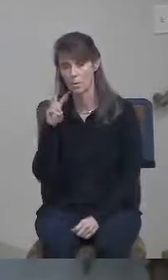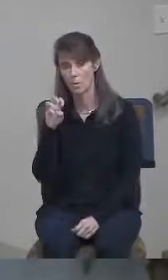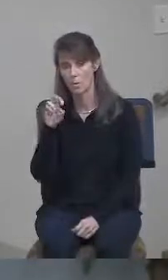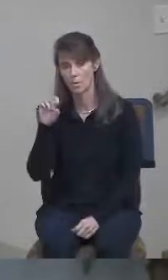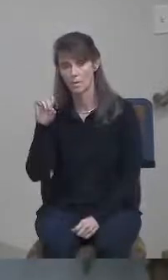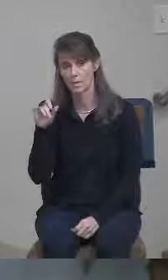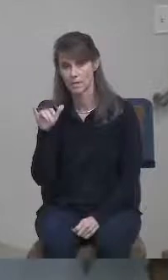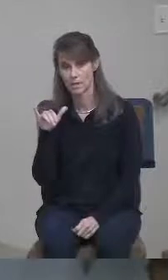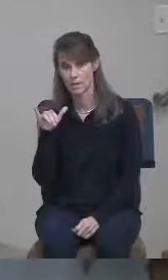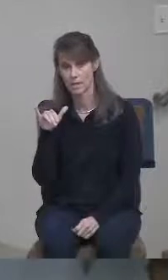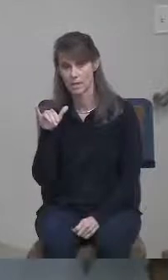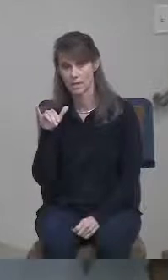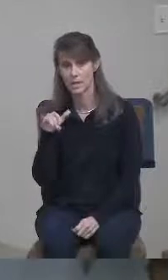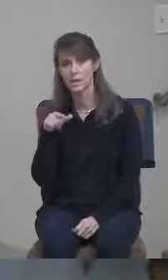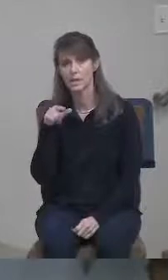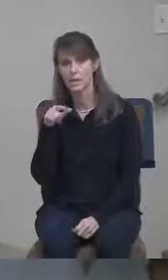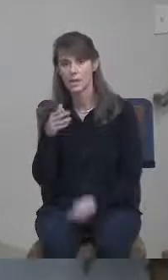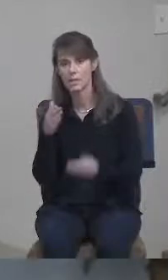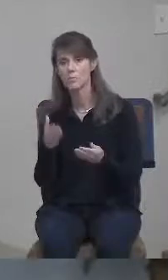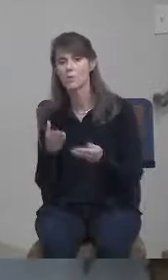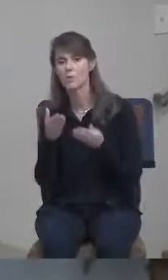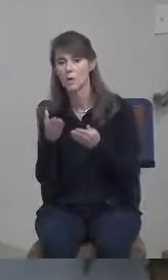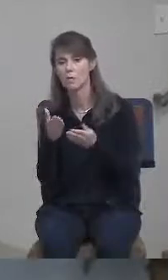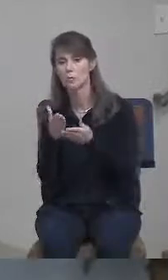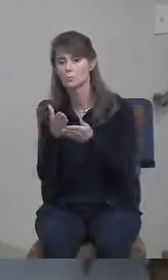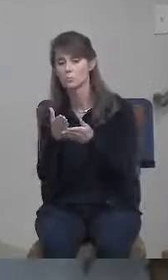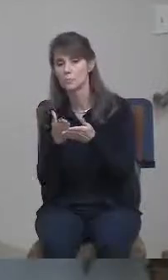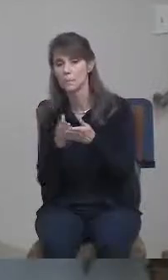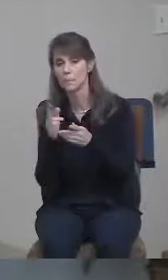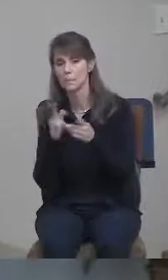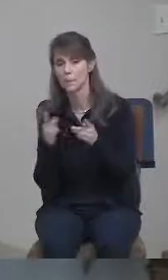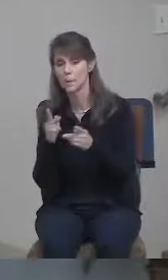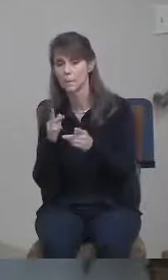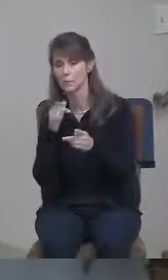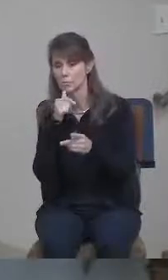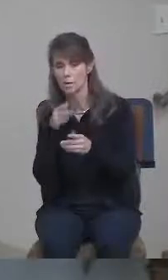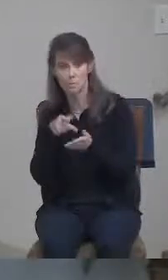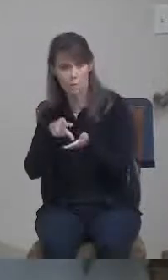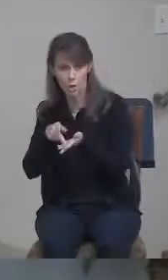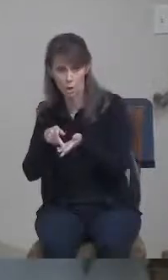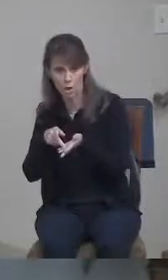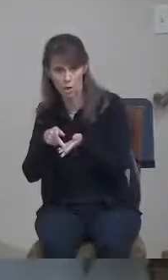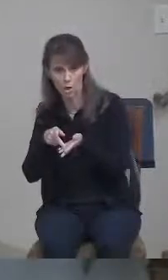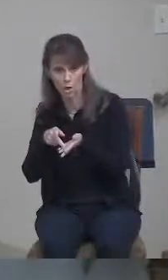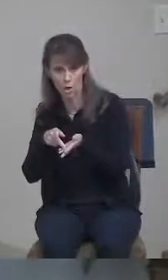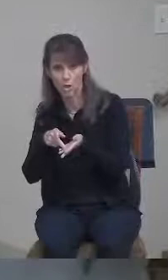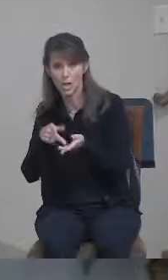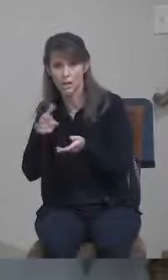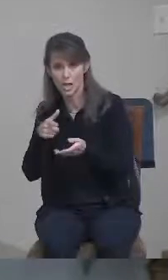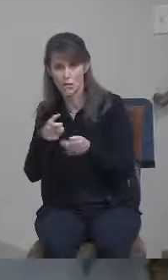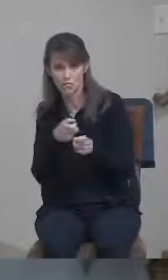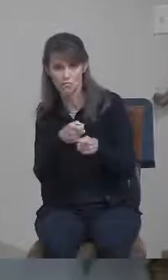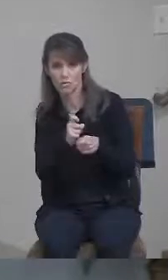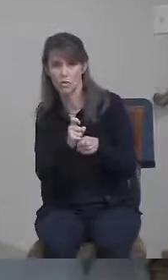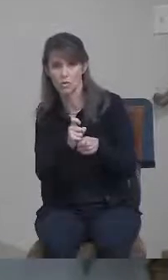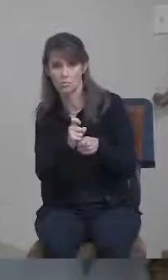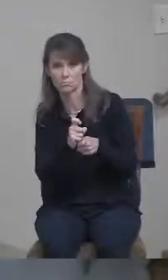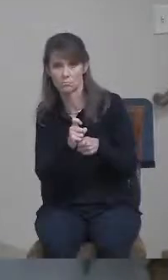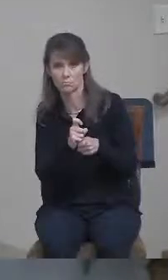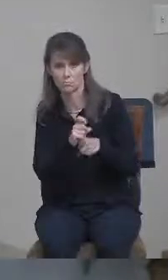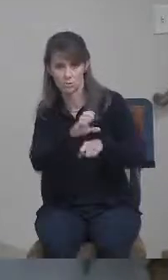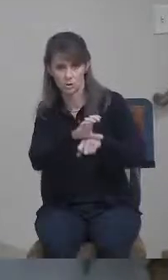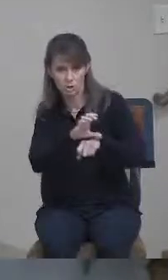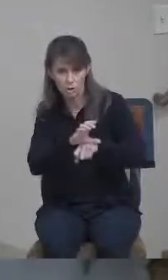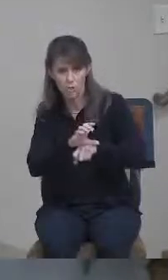forming societies within the church dedicated to purifying the corrupt elements.